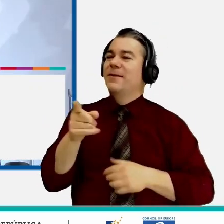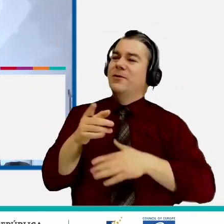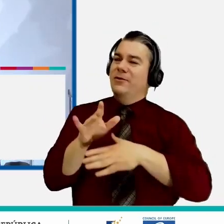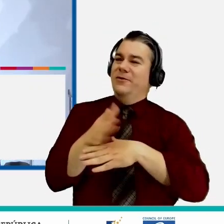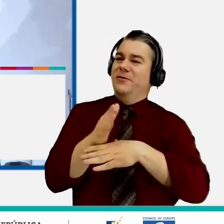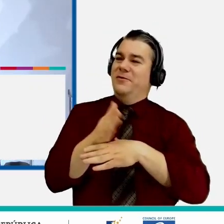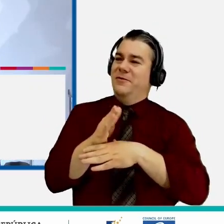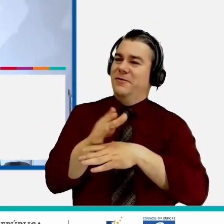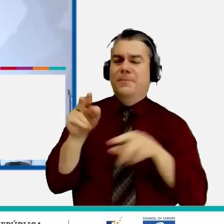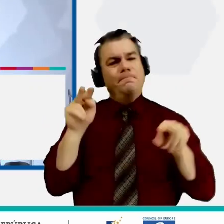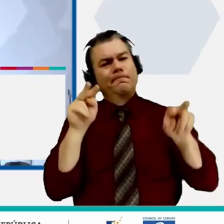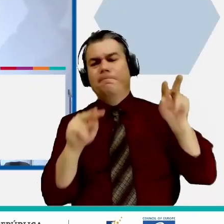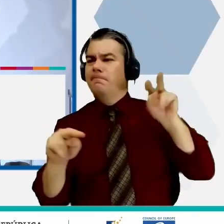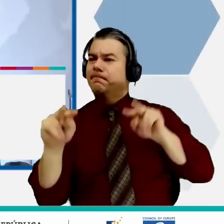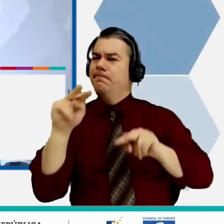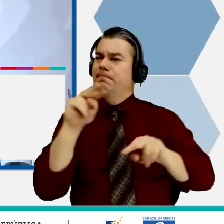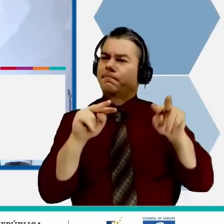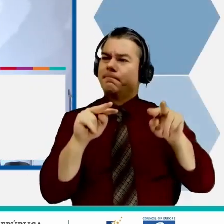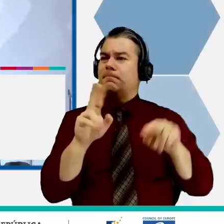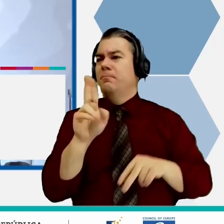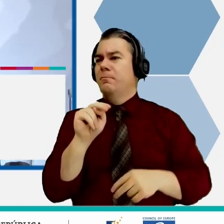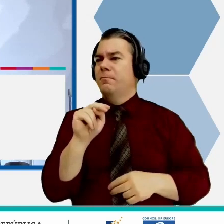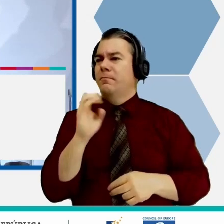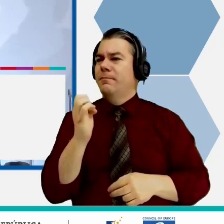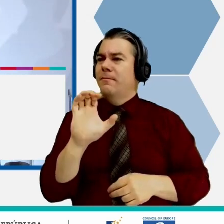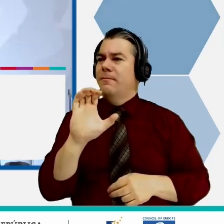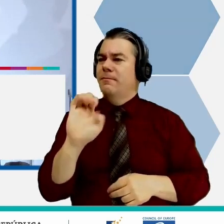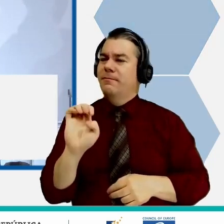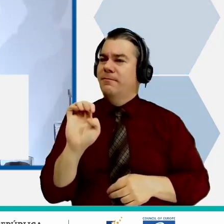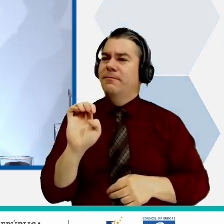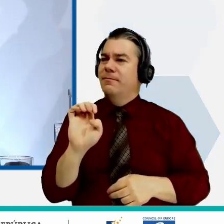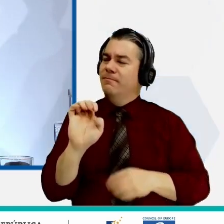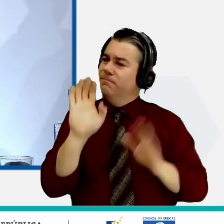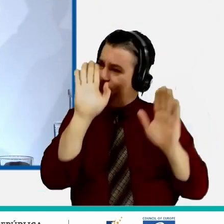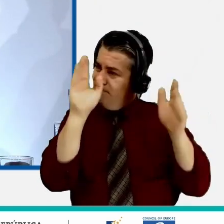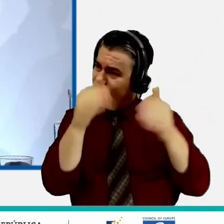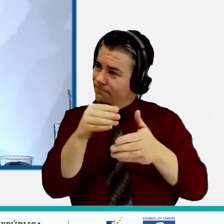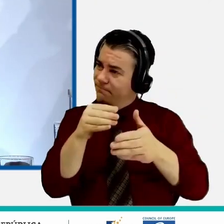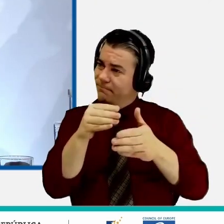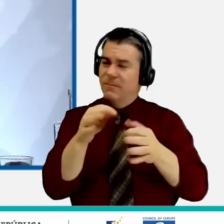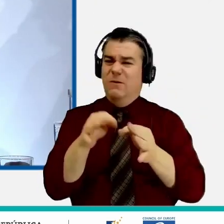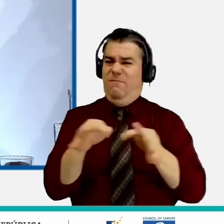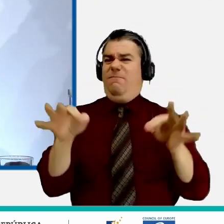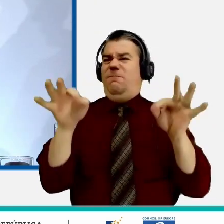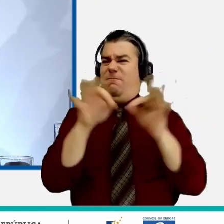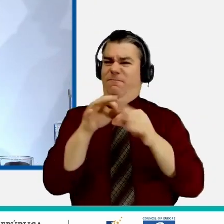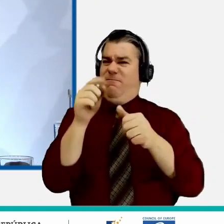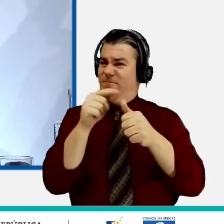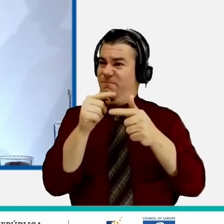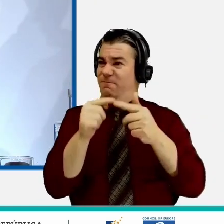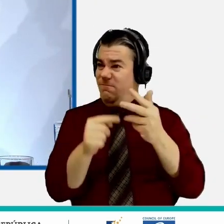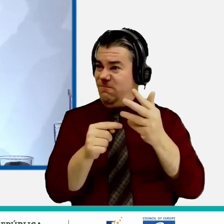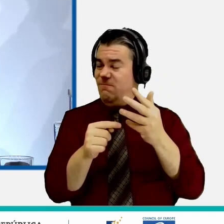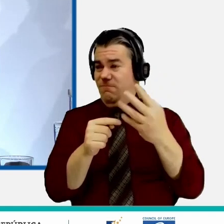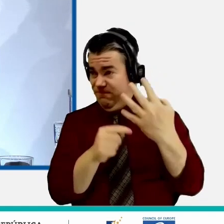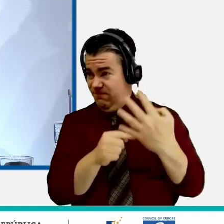views and the views of the UNECE, with particular focus on four priority areas, and providing us also with very concrete